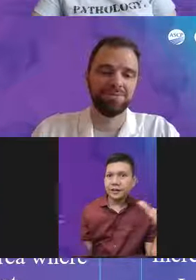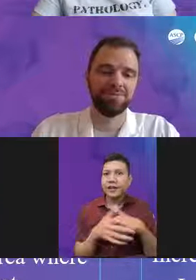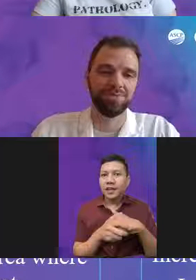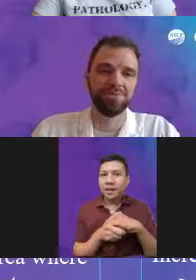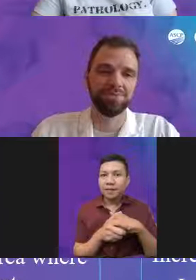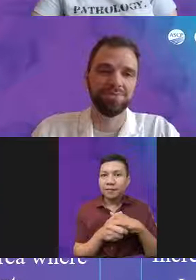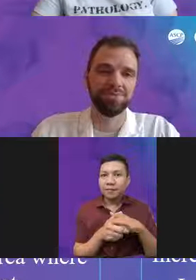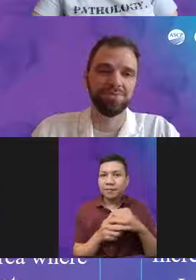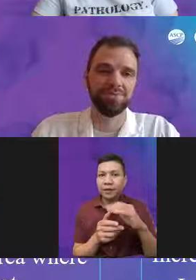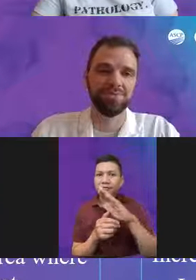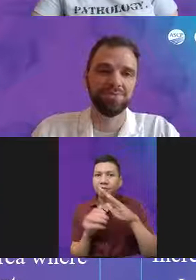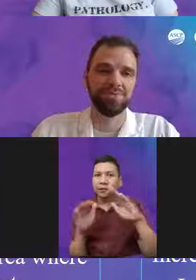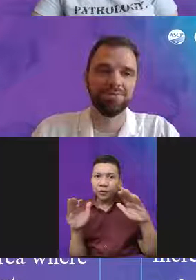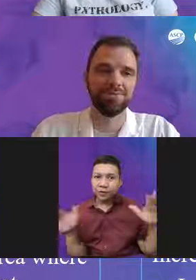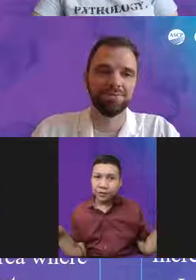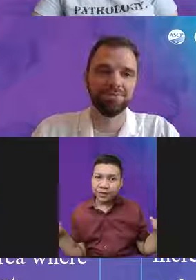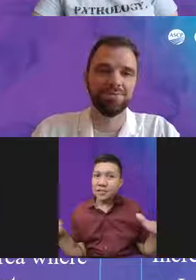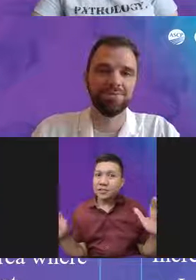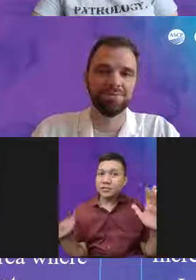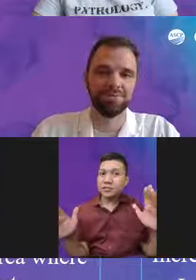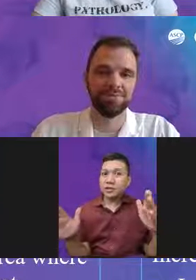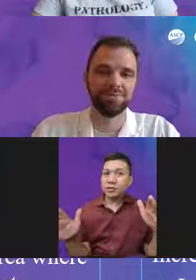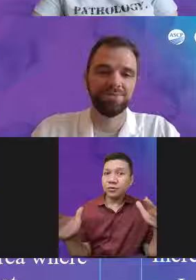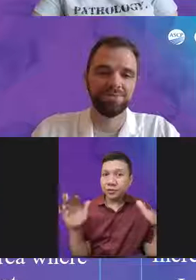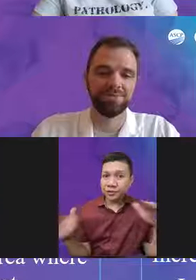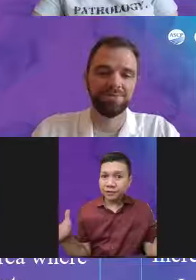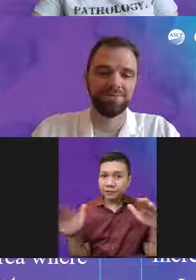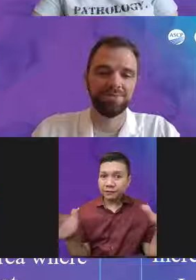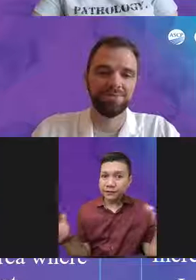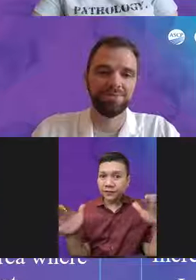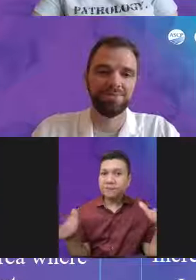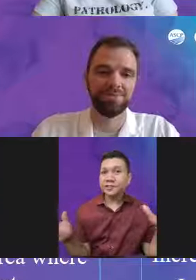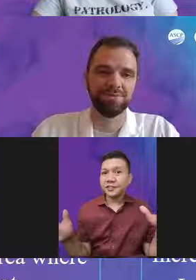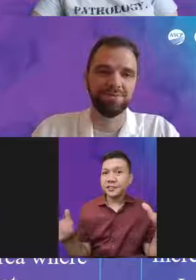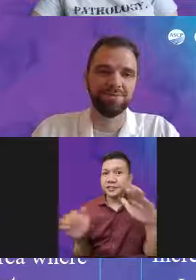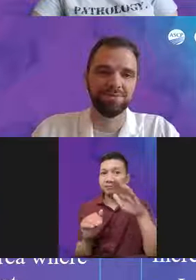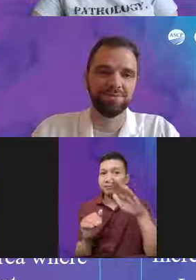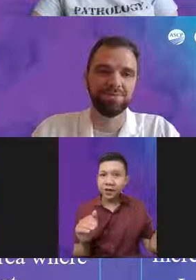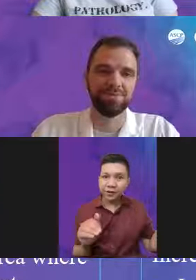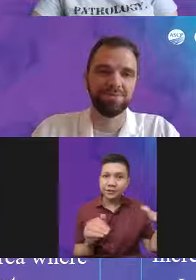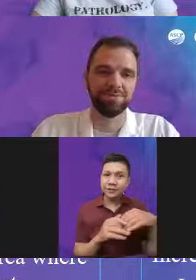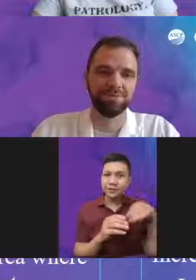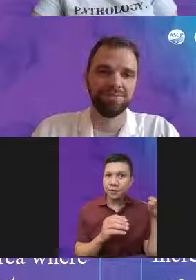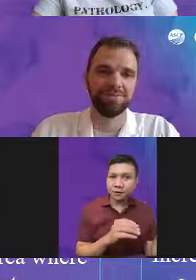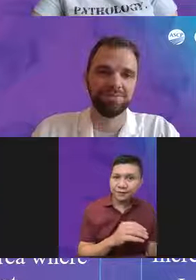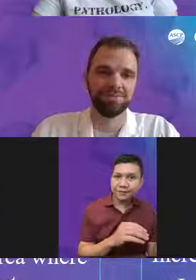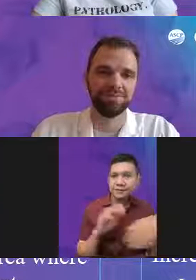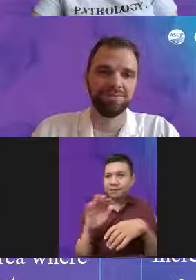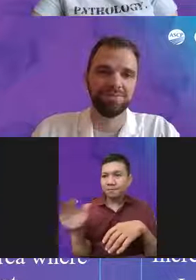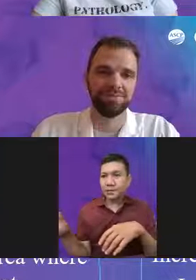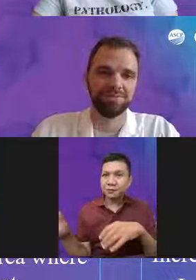macro. Right, you know, those both ends tell you nutritional deficiencies. Iron,